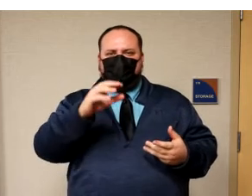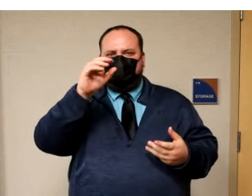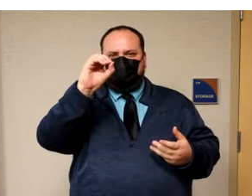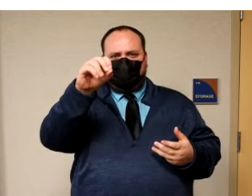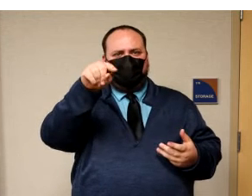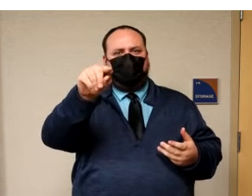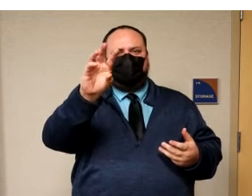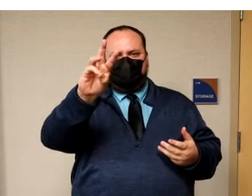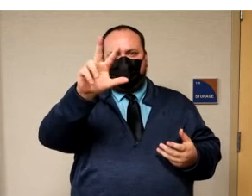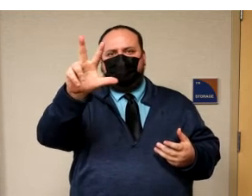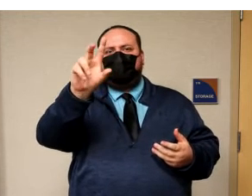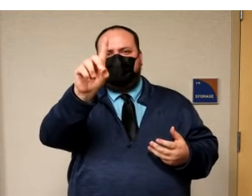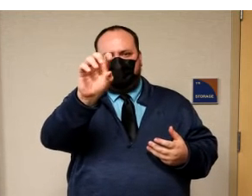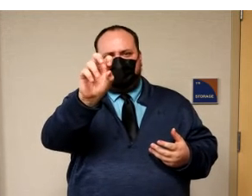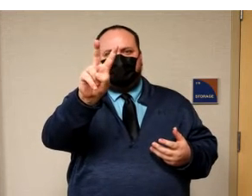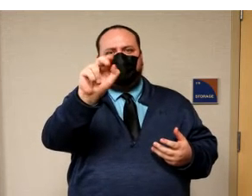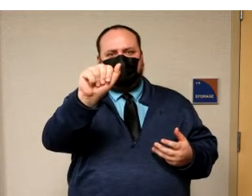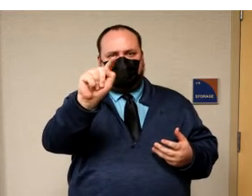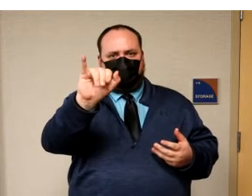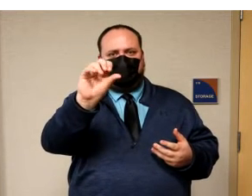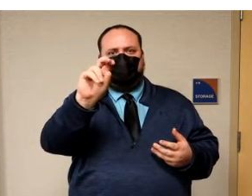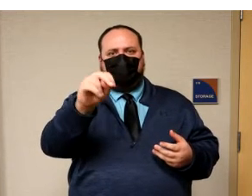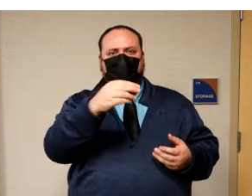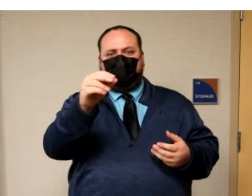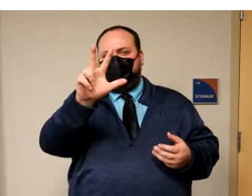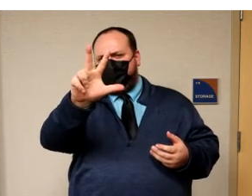0.36 deviation,